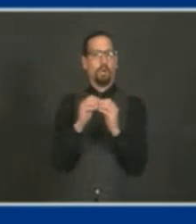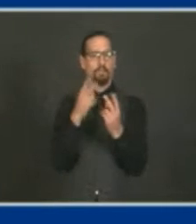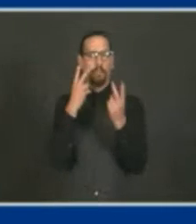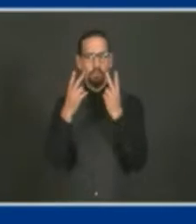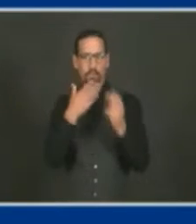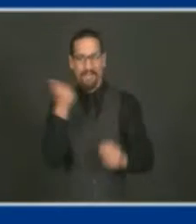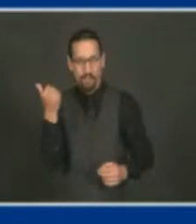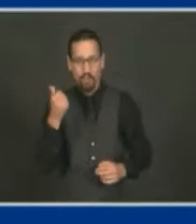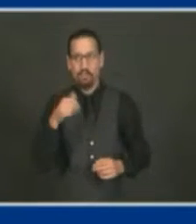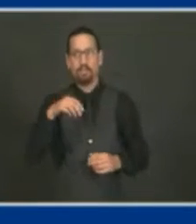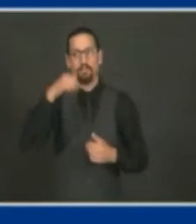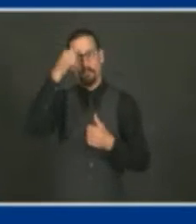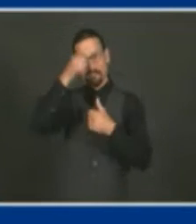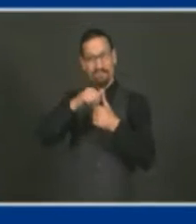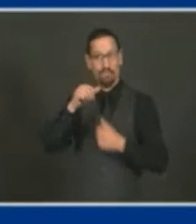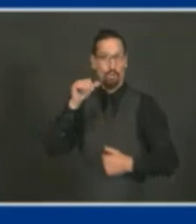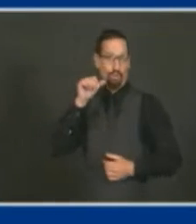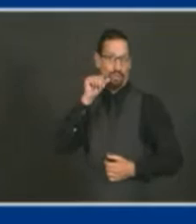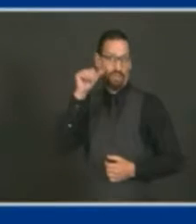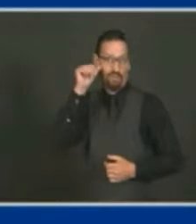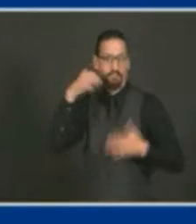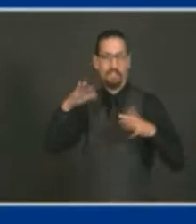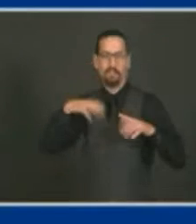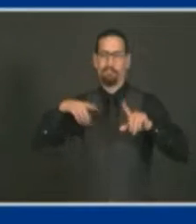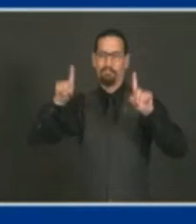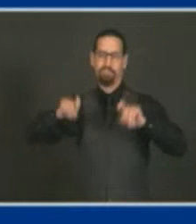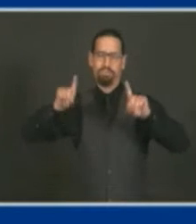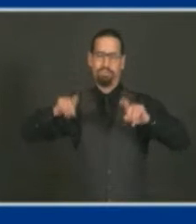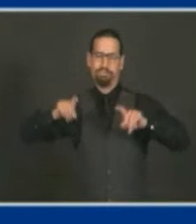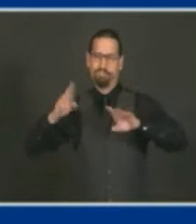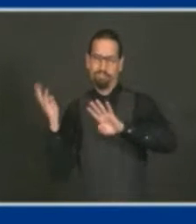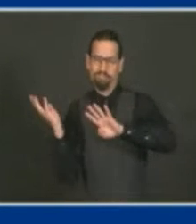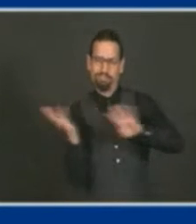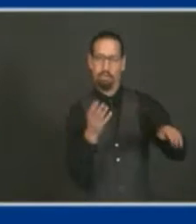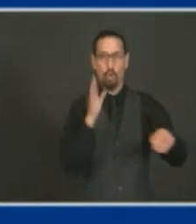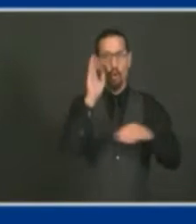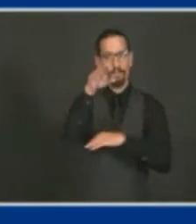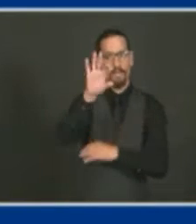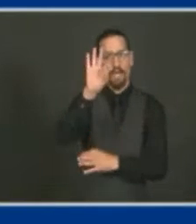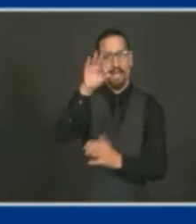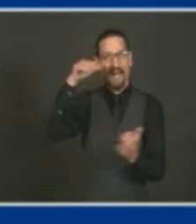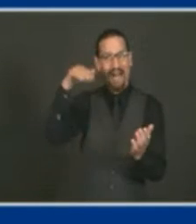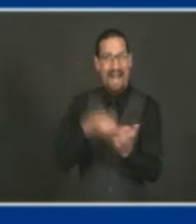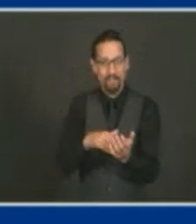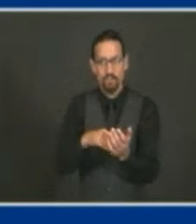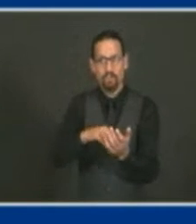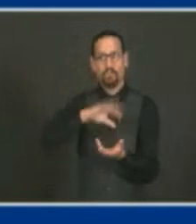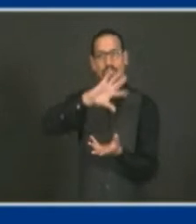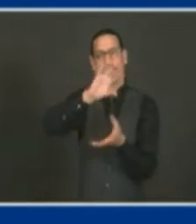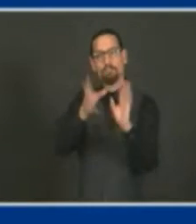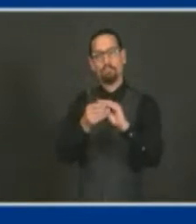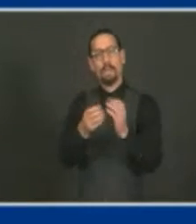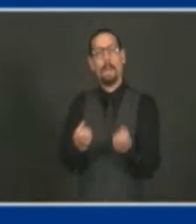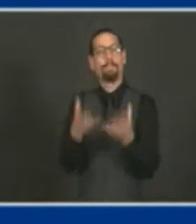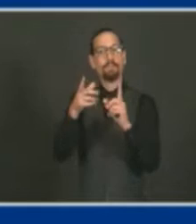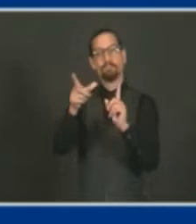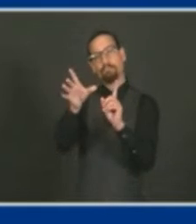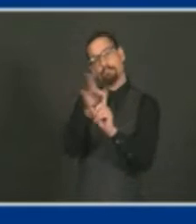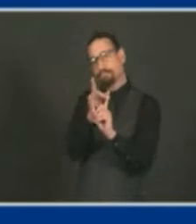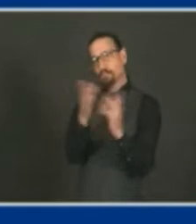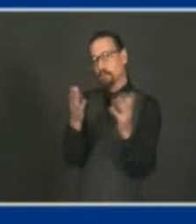saw 173 positive cases. So that is a percent positive of